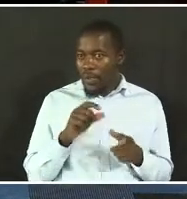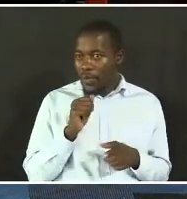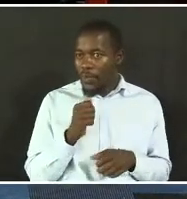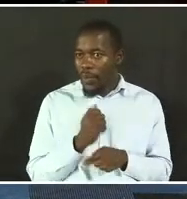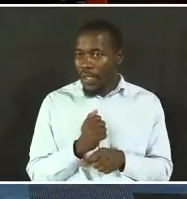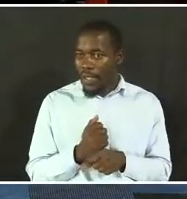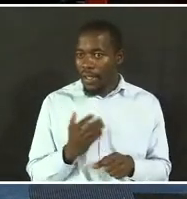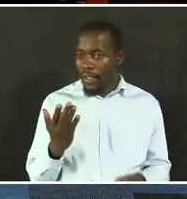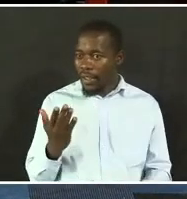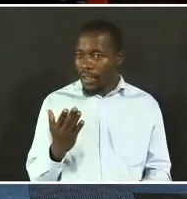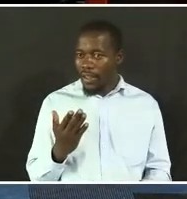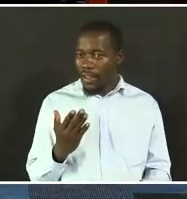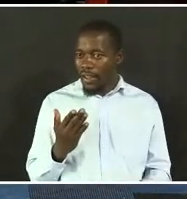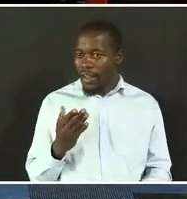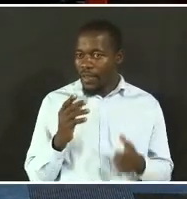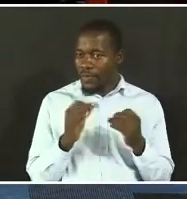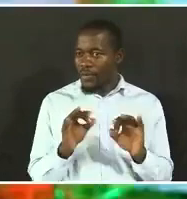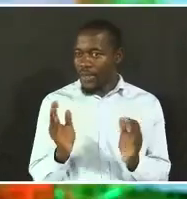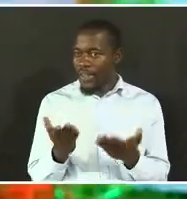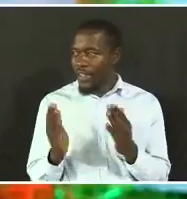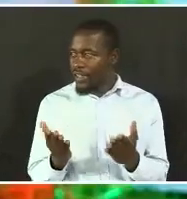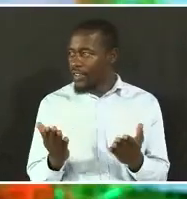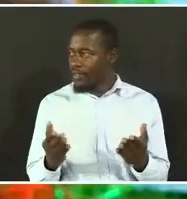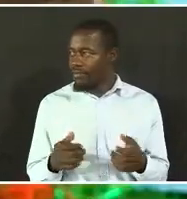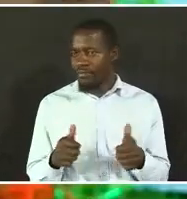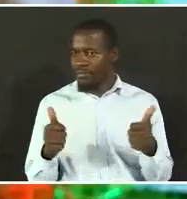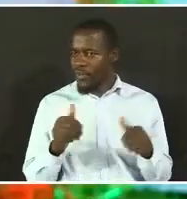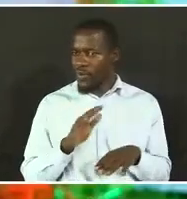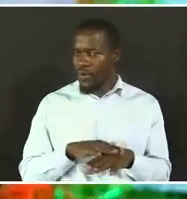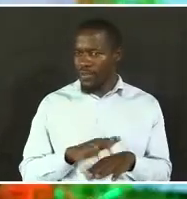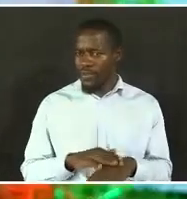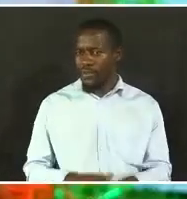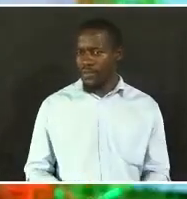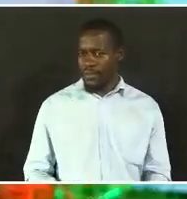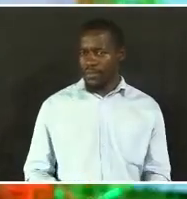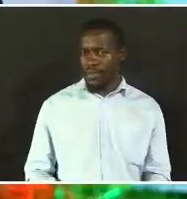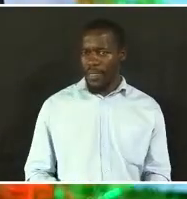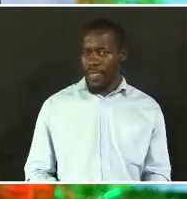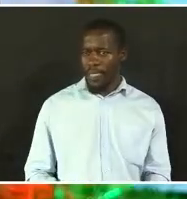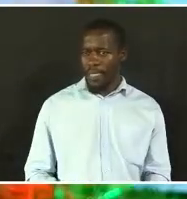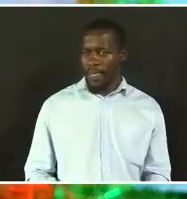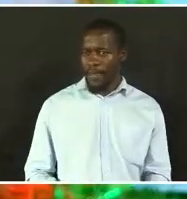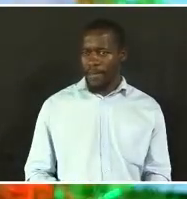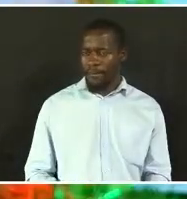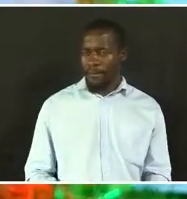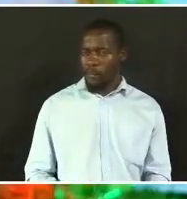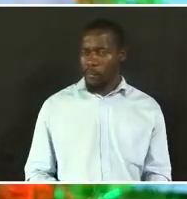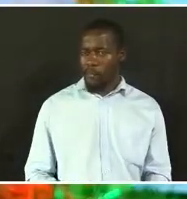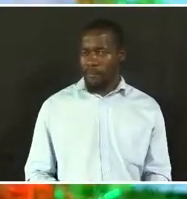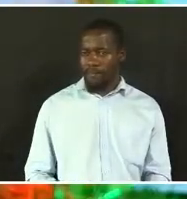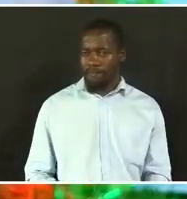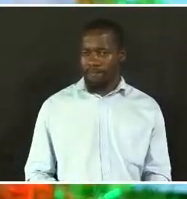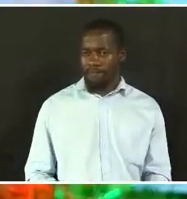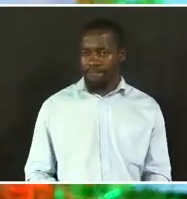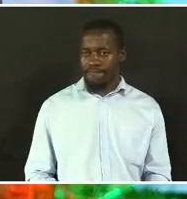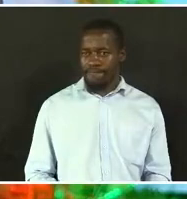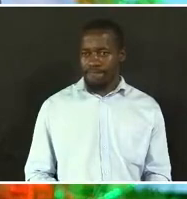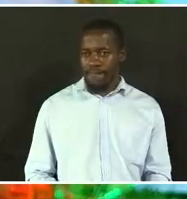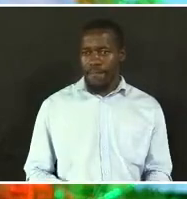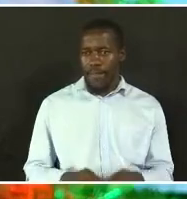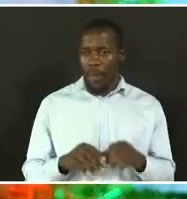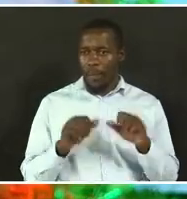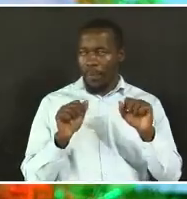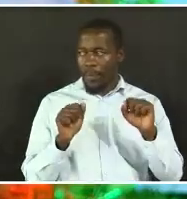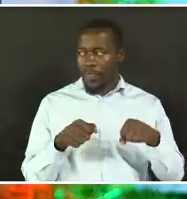mango juice? And this doctor drinks mango juice having been on call for 36 hours, no sleep. We can be able to minister.